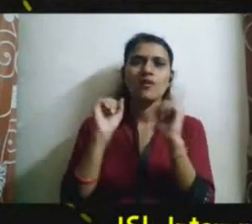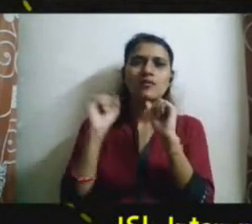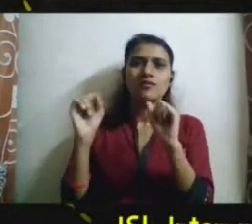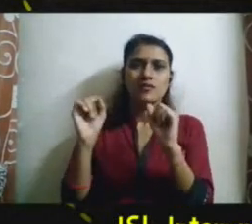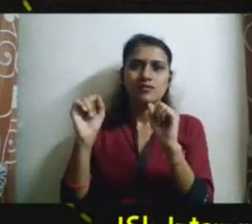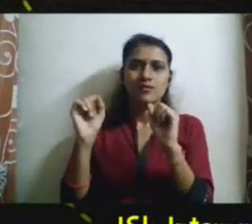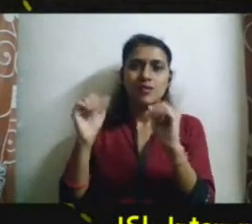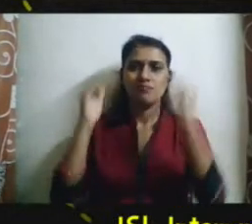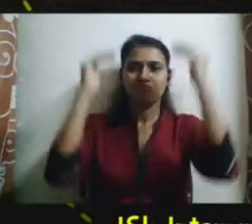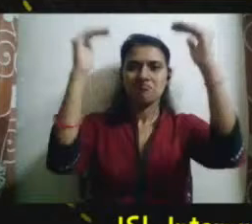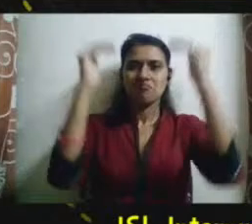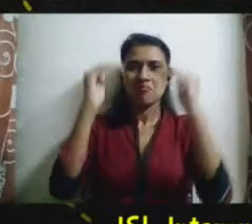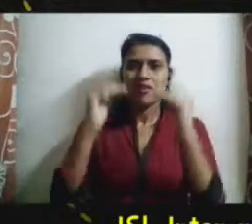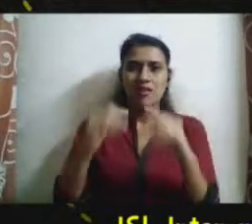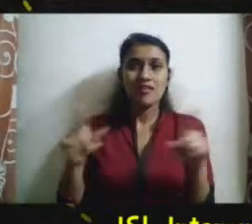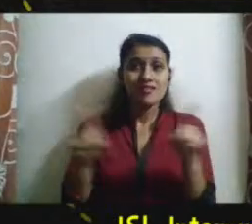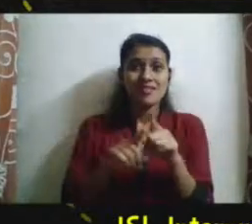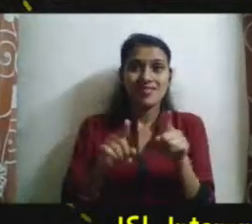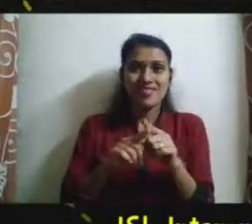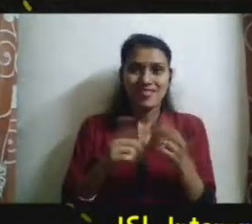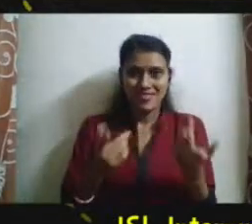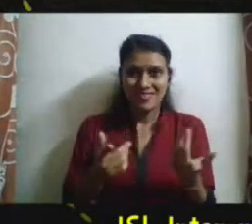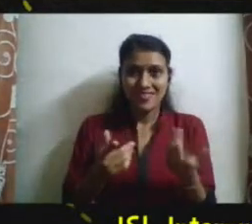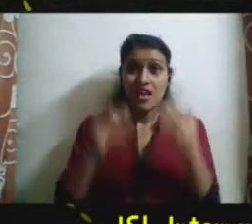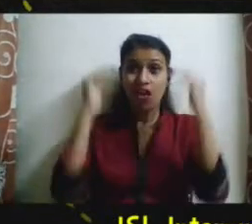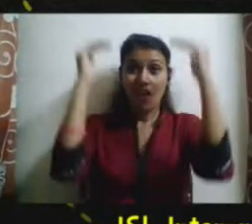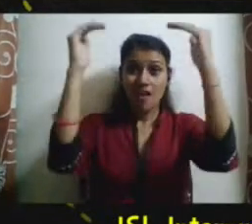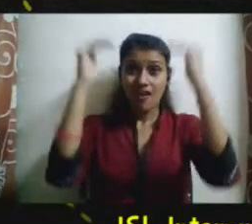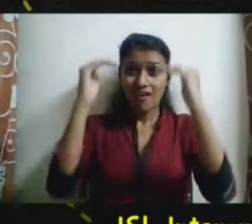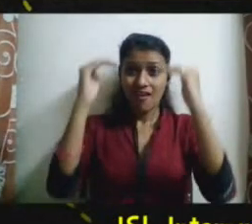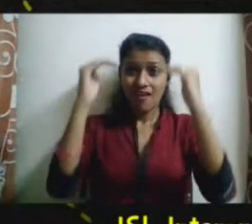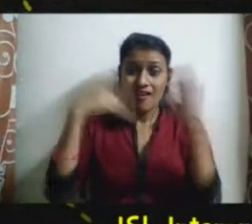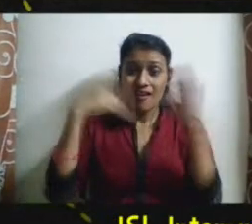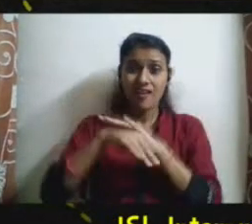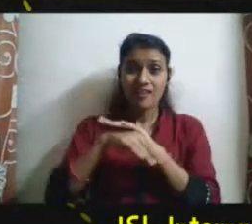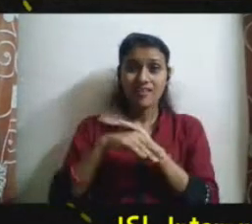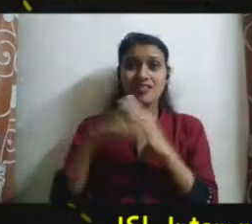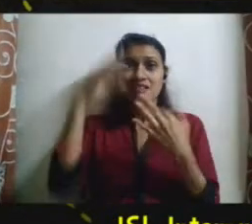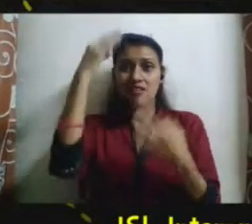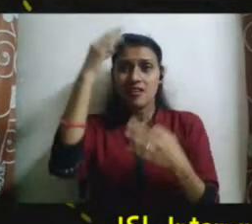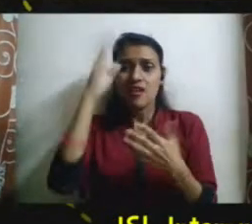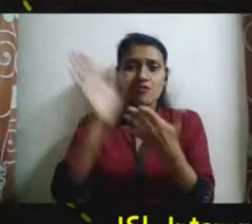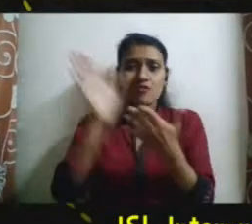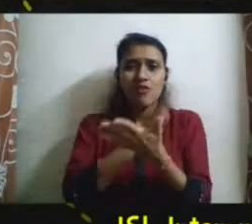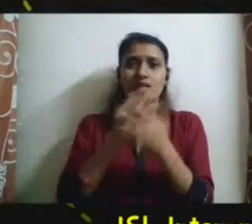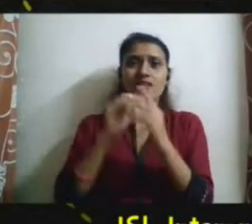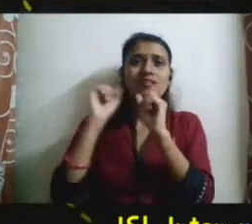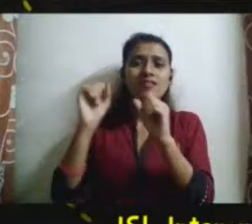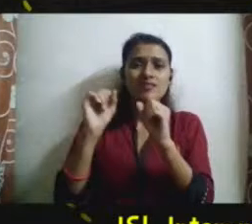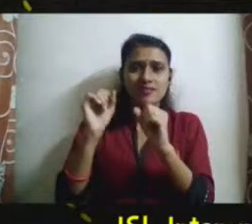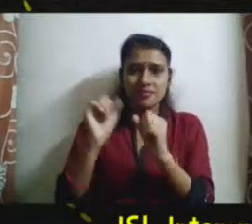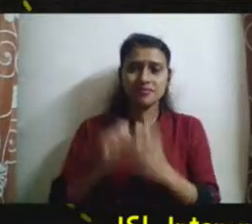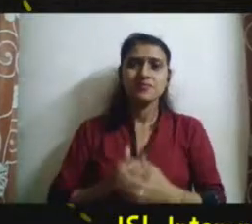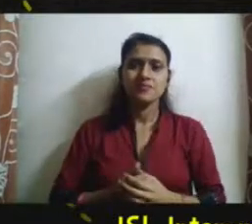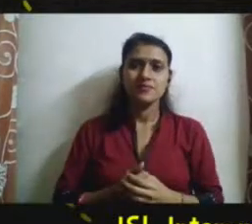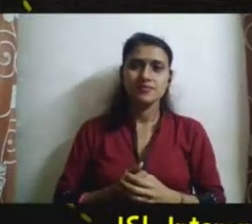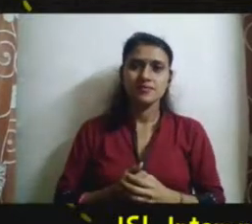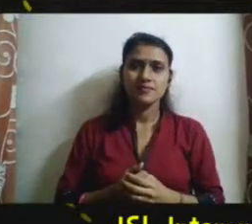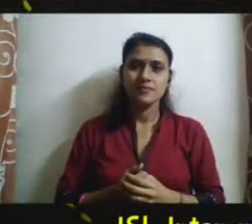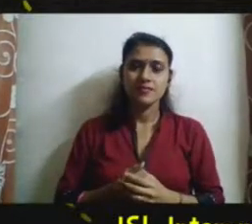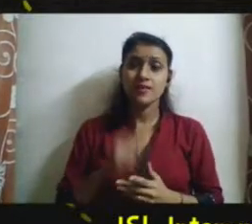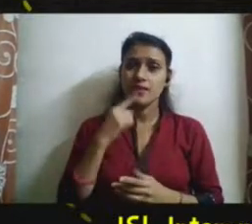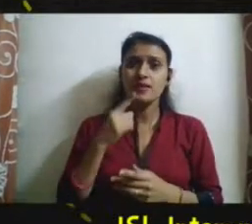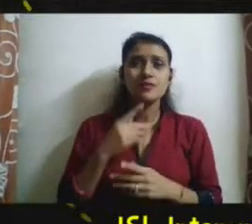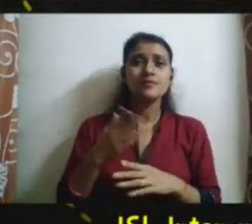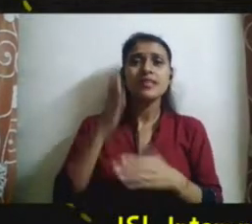hierarchy. Can you imagine, we're talking of hierarchies in art, in music. So it's considered semi-classical, and a